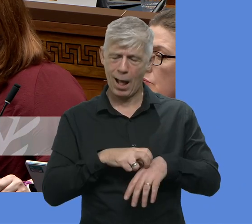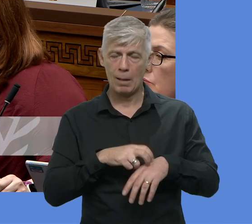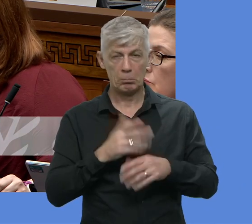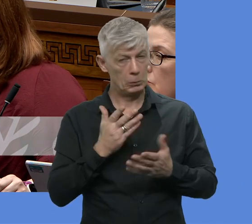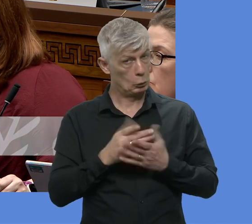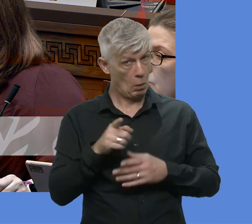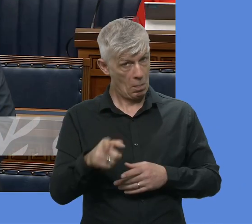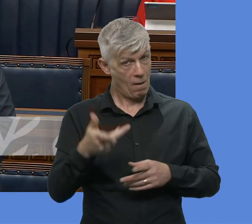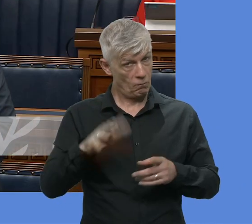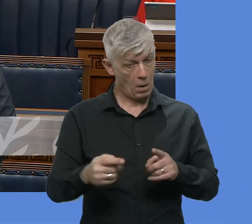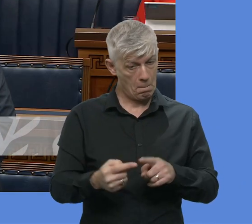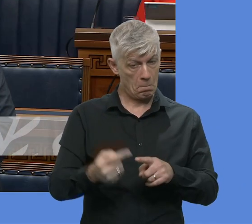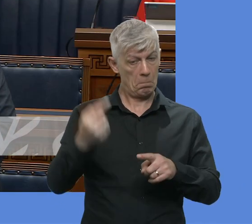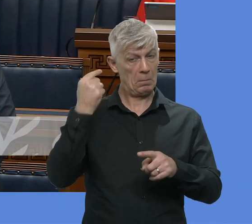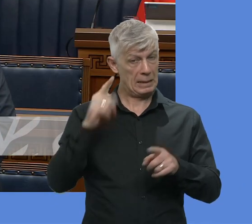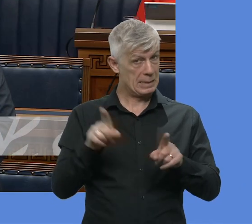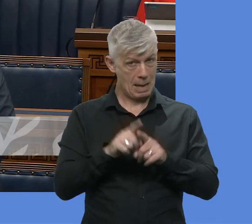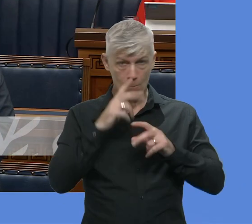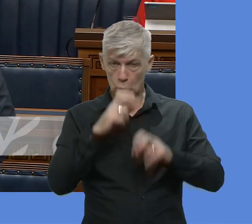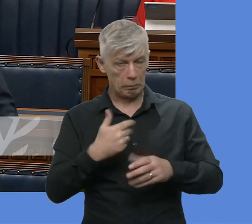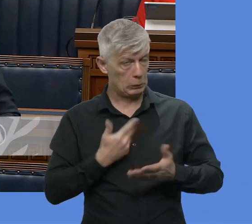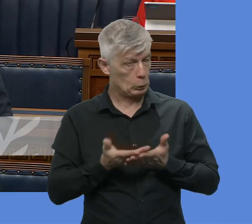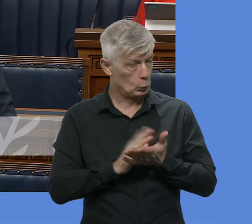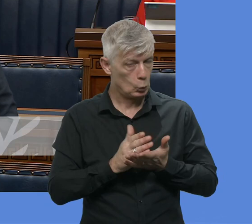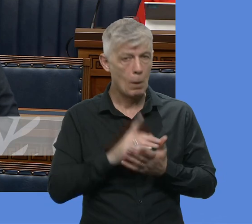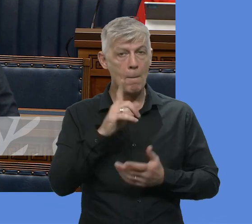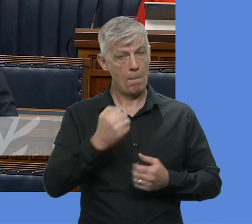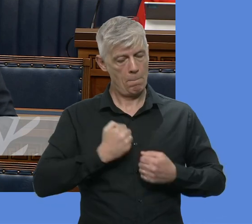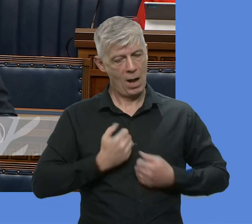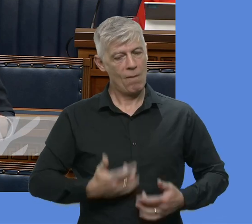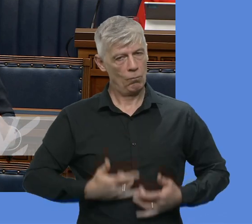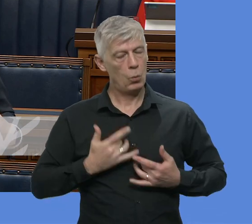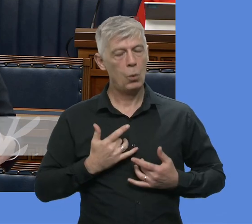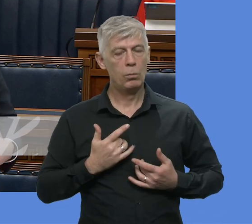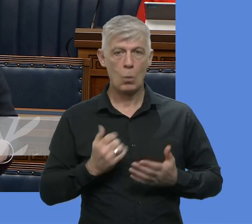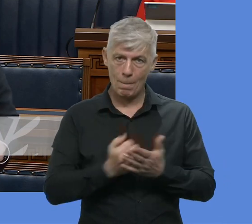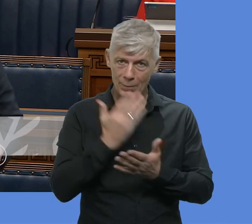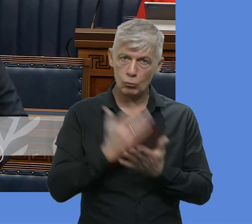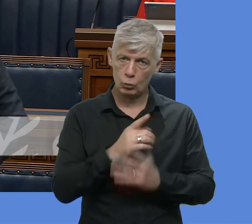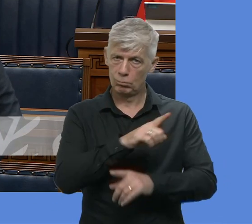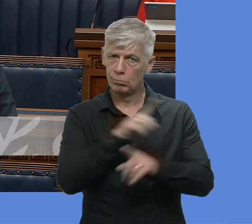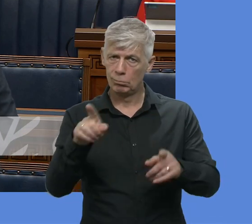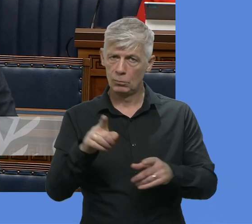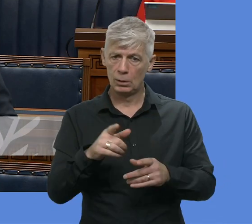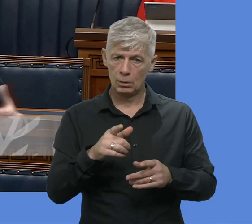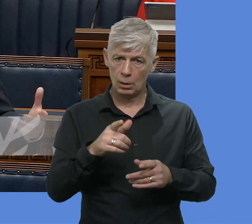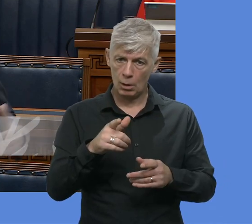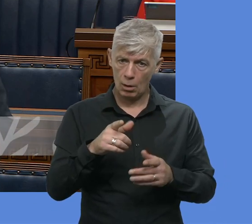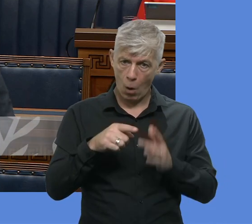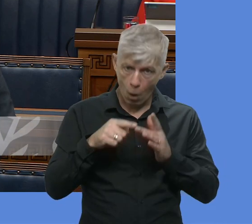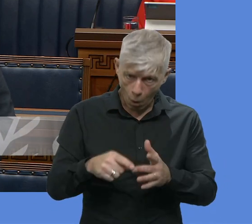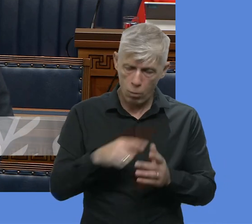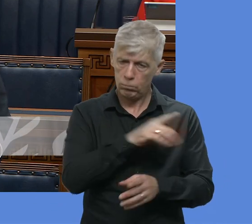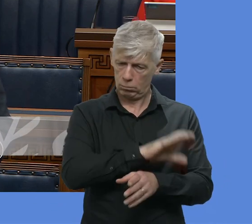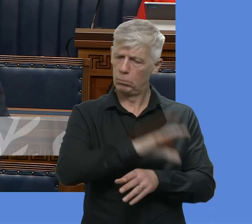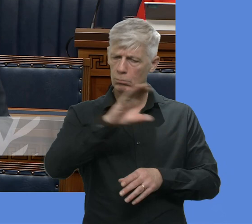that's from the same survey. But certainly from my point of view, I want to make sure that people are getting what they are entitled to. And I would